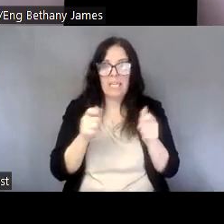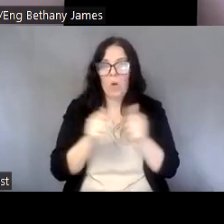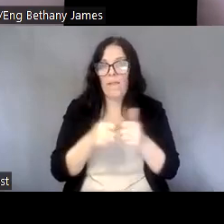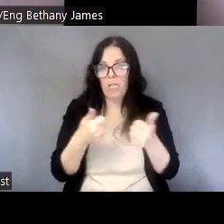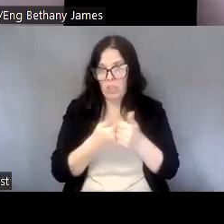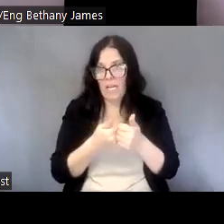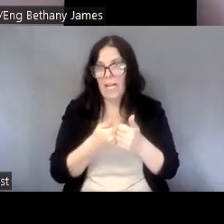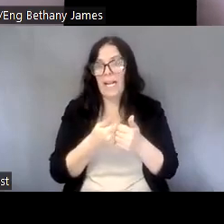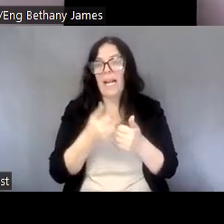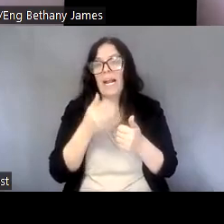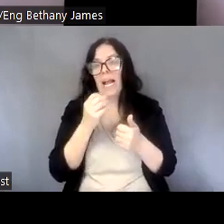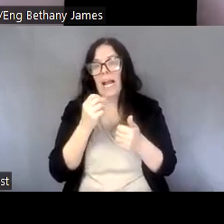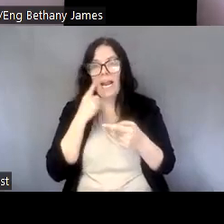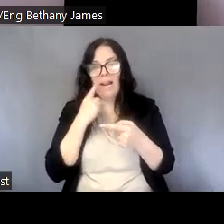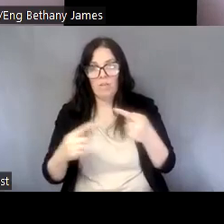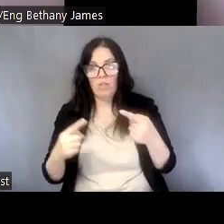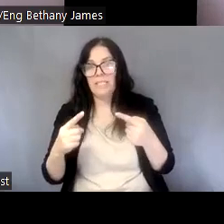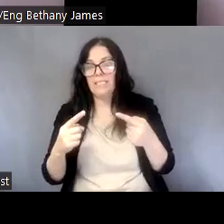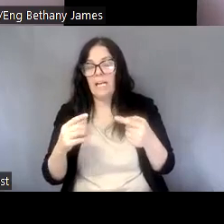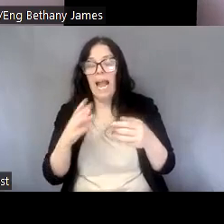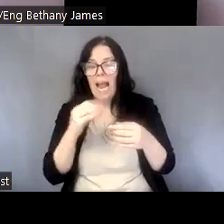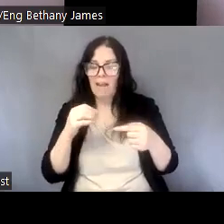and adversity on a daily basis.